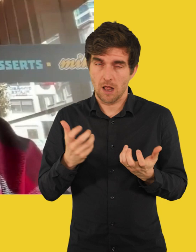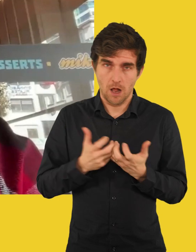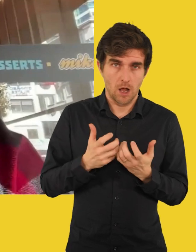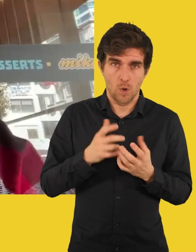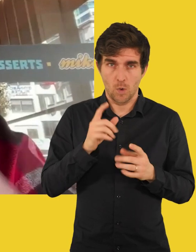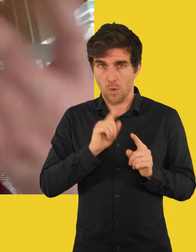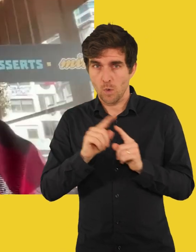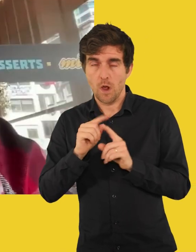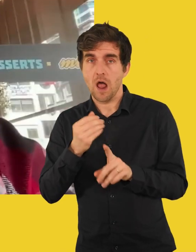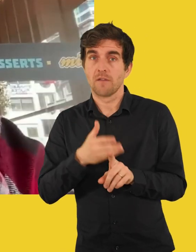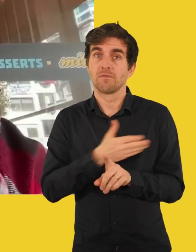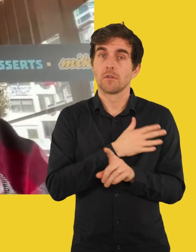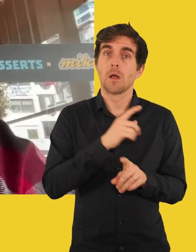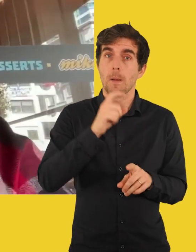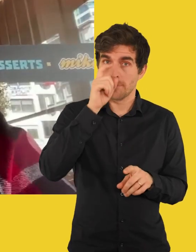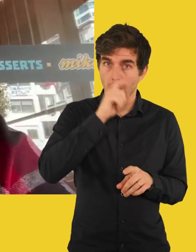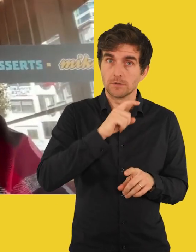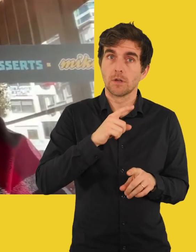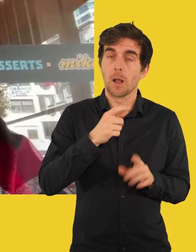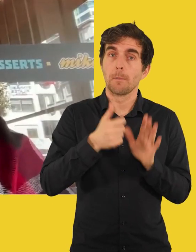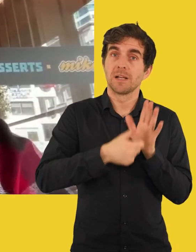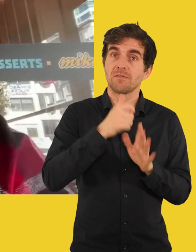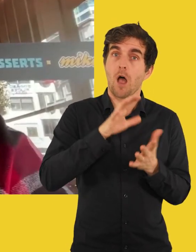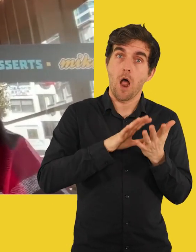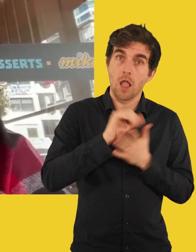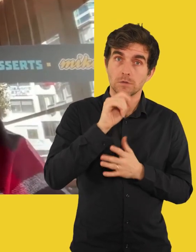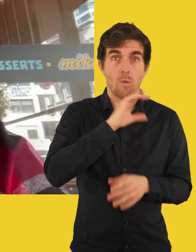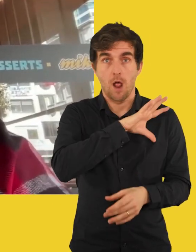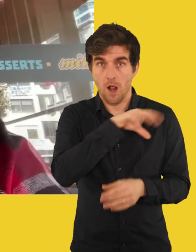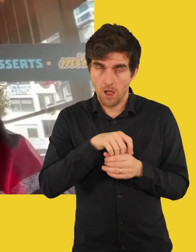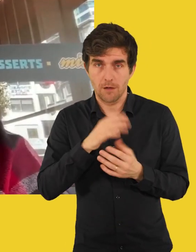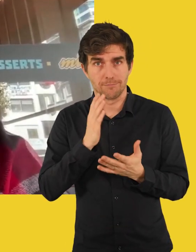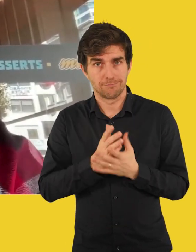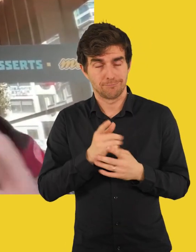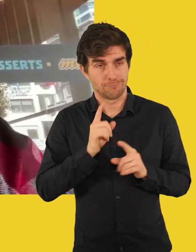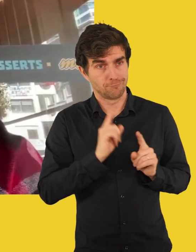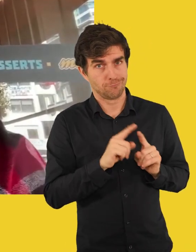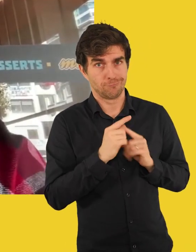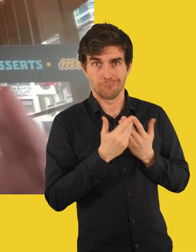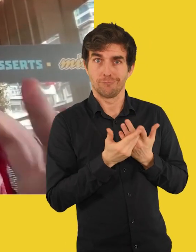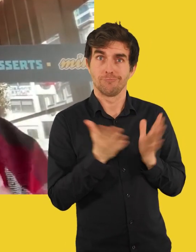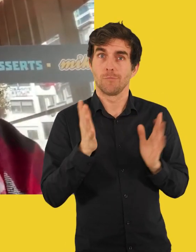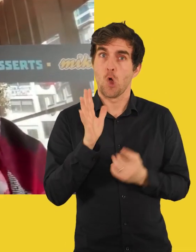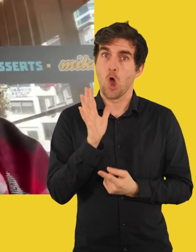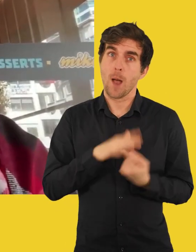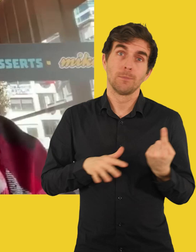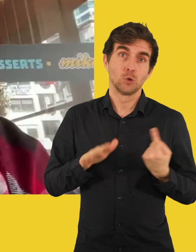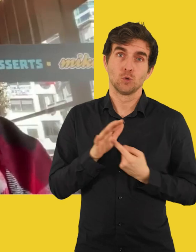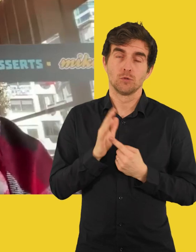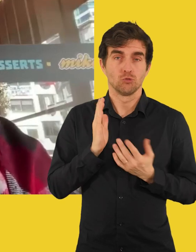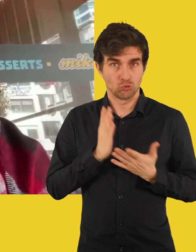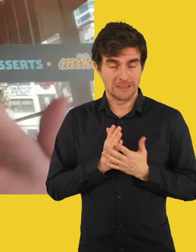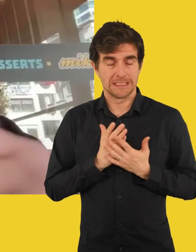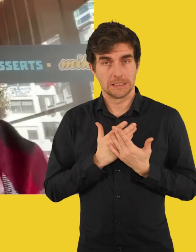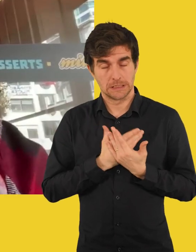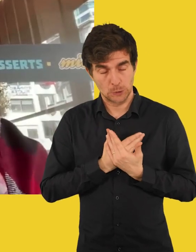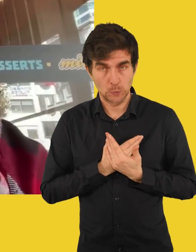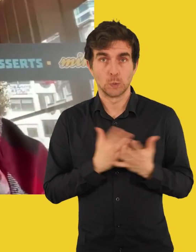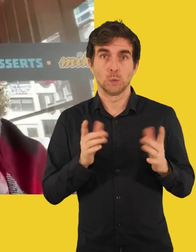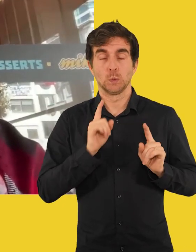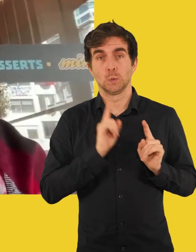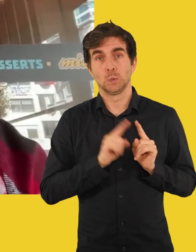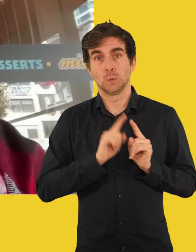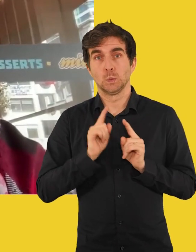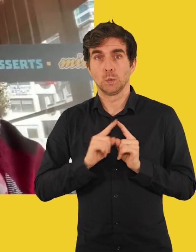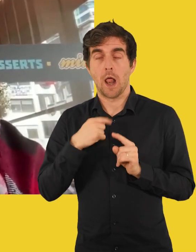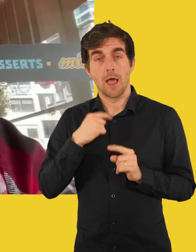and even figures like former Portugal Minister of Culture will join us. It's very diverse community. We are a very